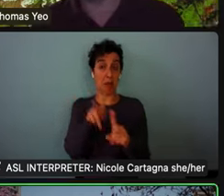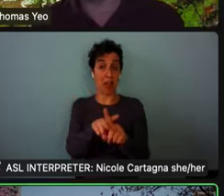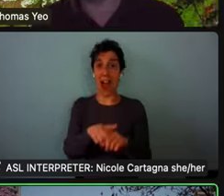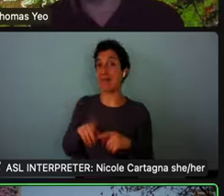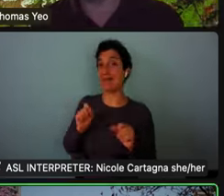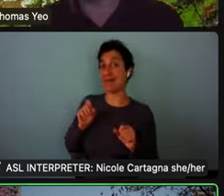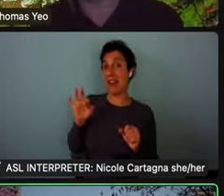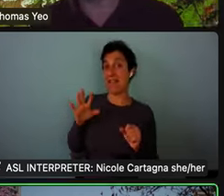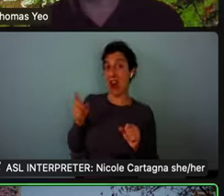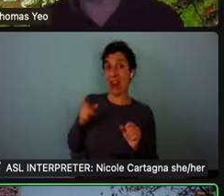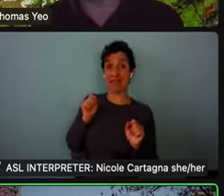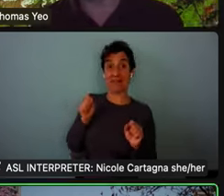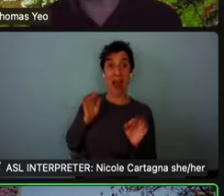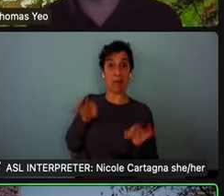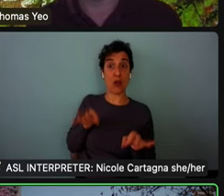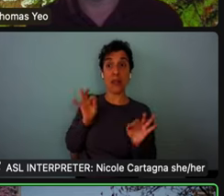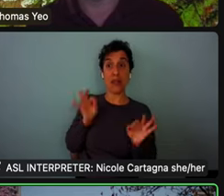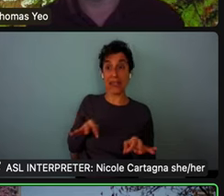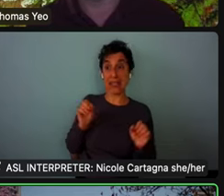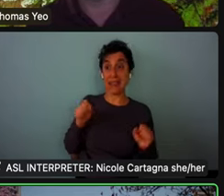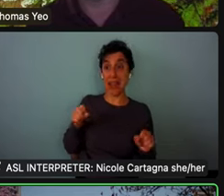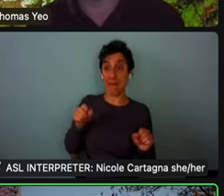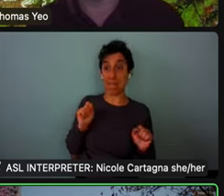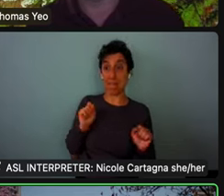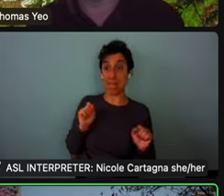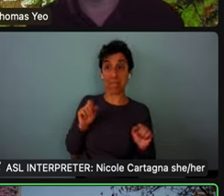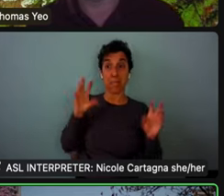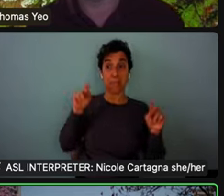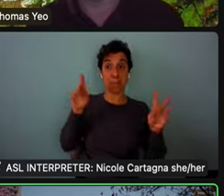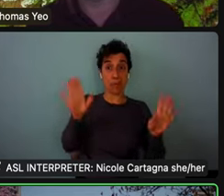Absolutely. Absolutely. Okay, great.